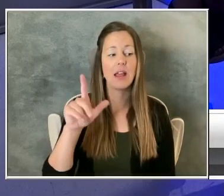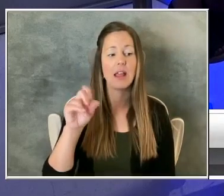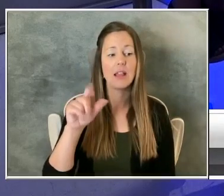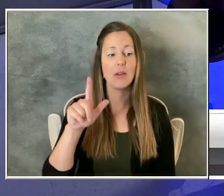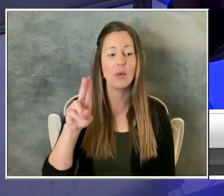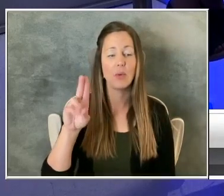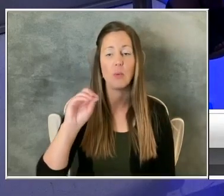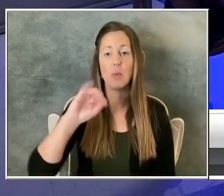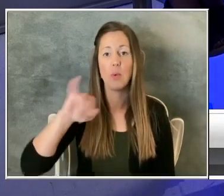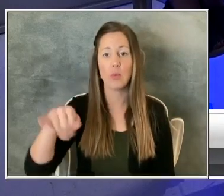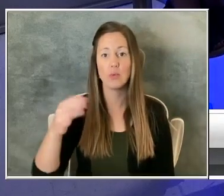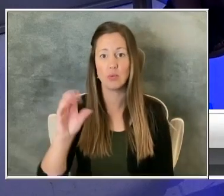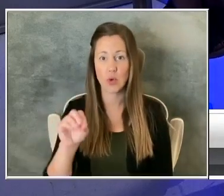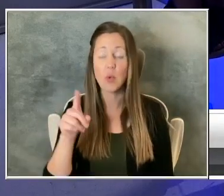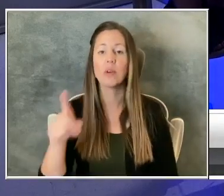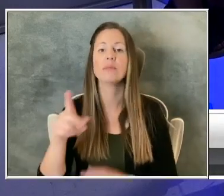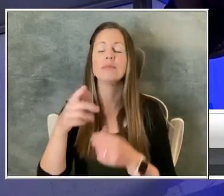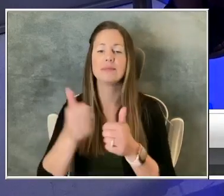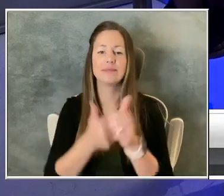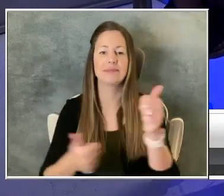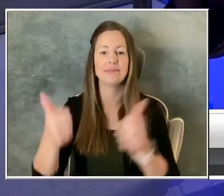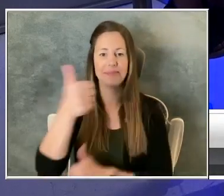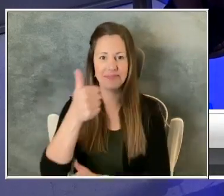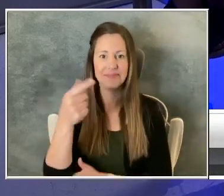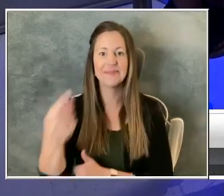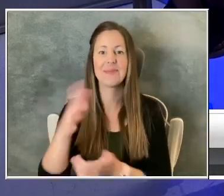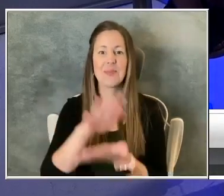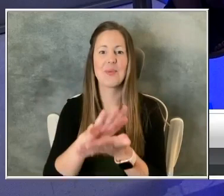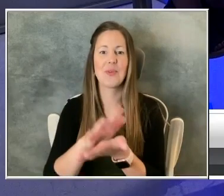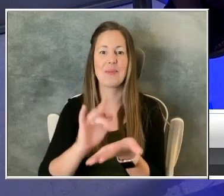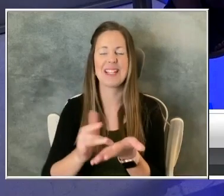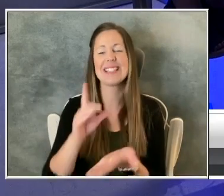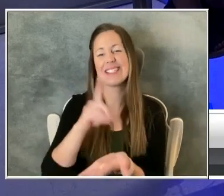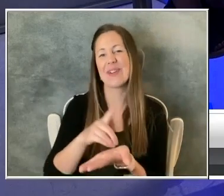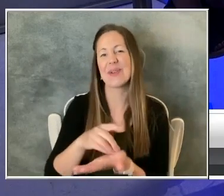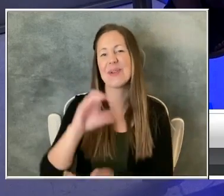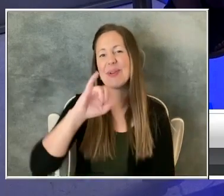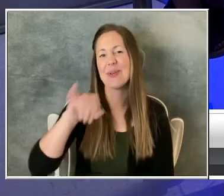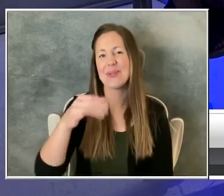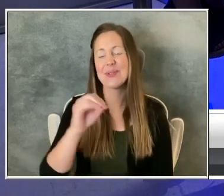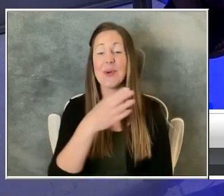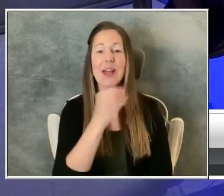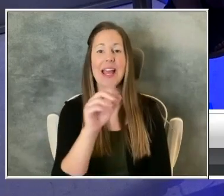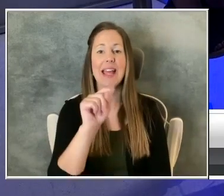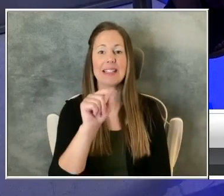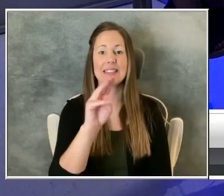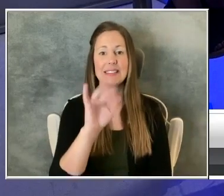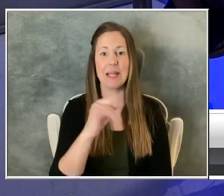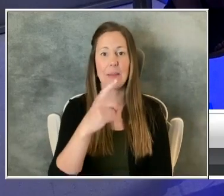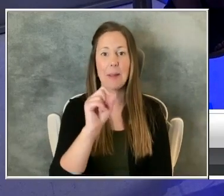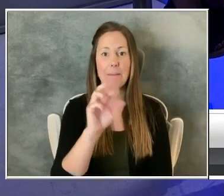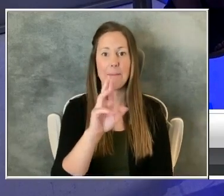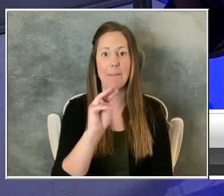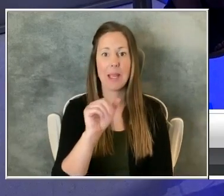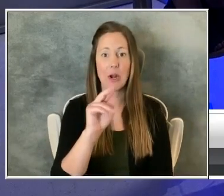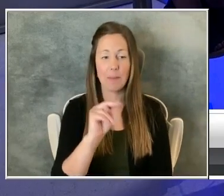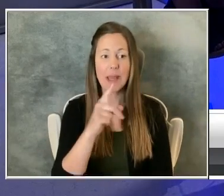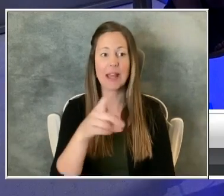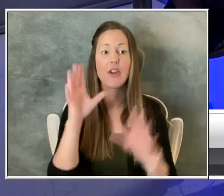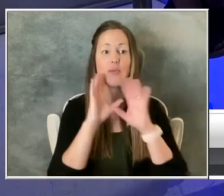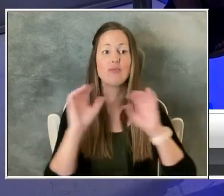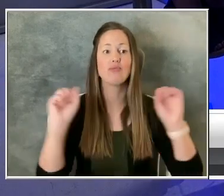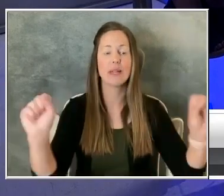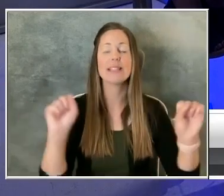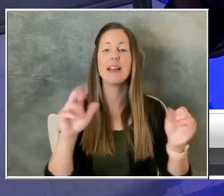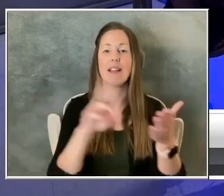School of Medicine, I'll call him Dr. Ojo, and Tammy Peterman, President of the Kansas City Division of the University of Kansas Health System.